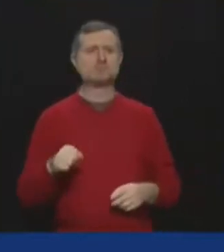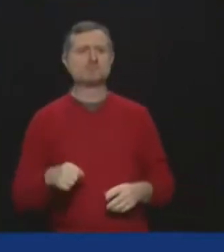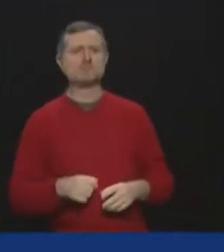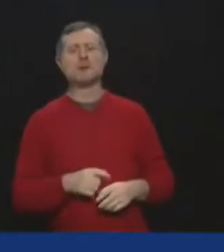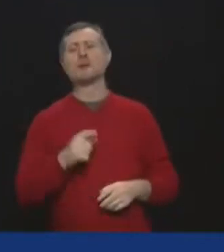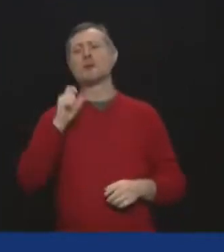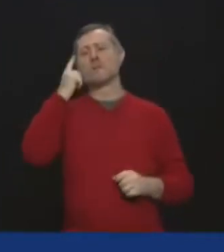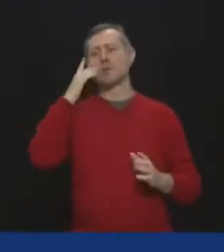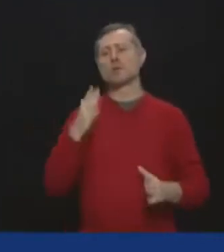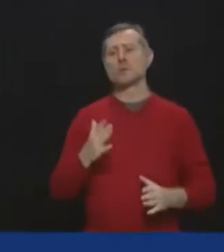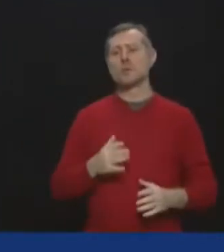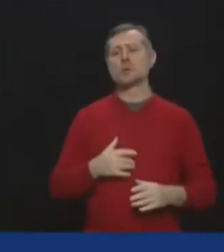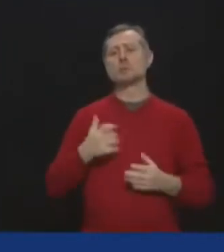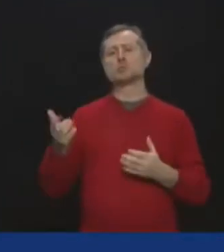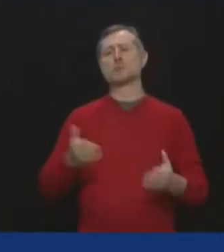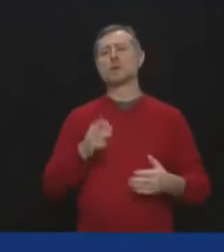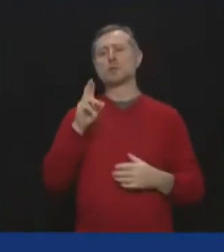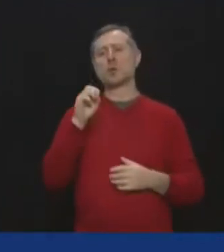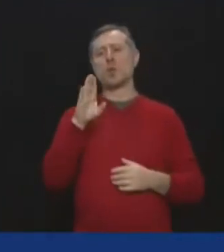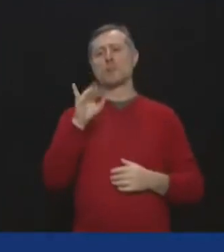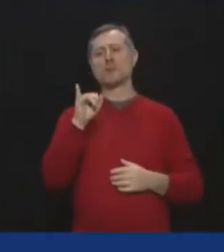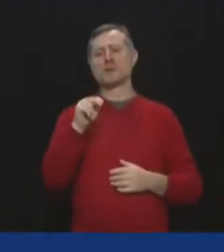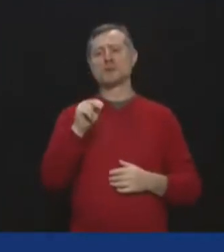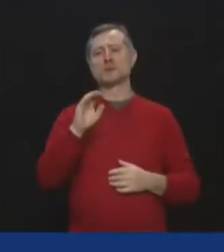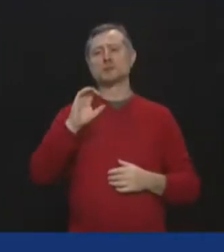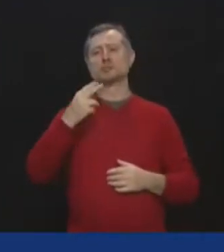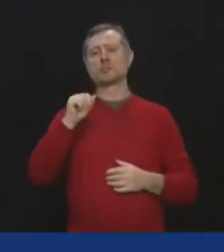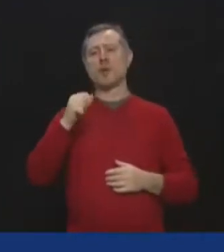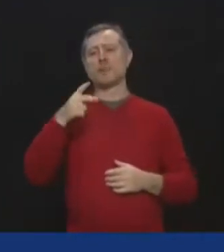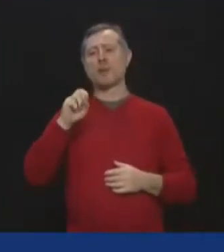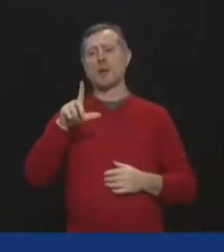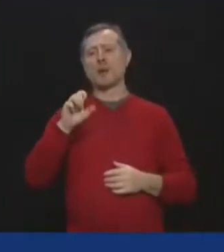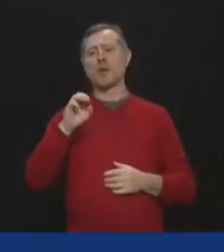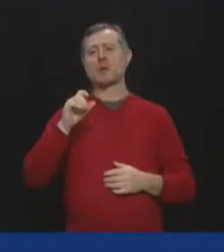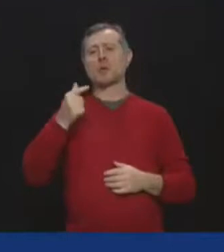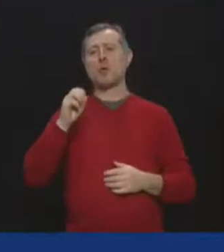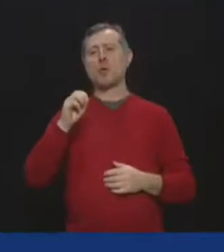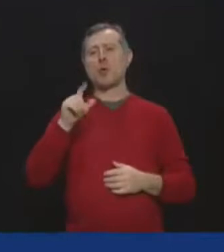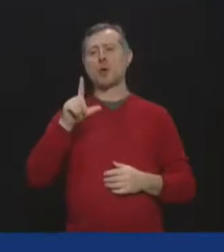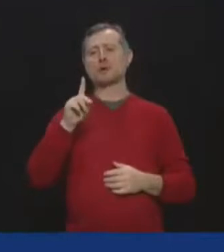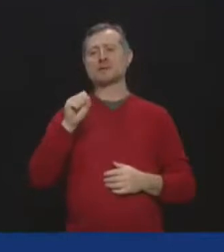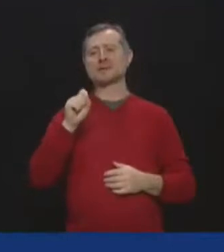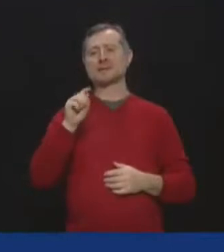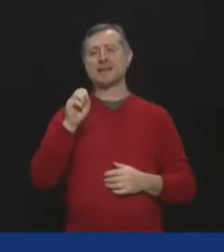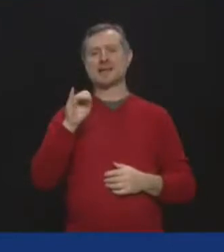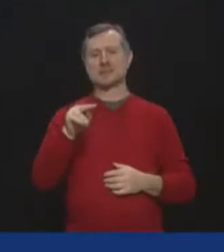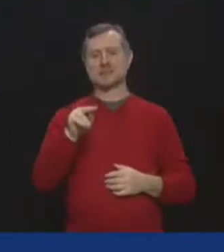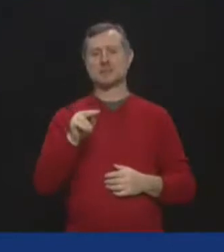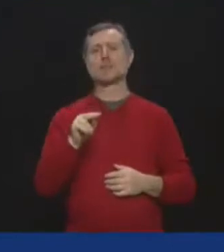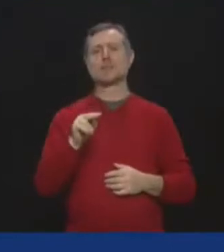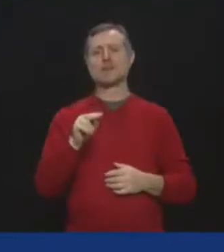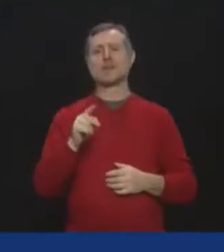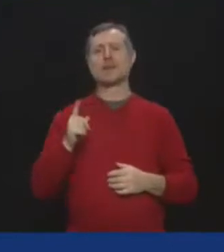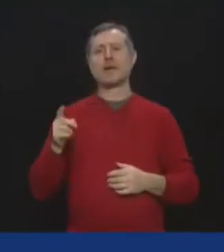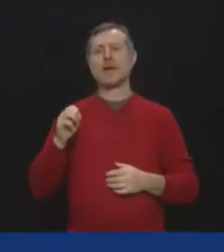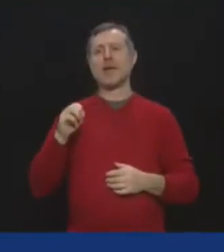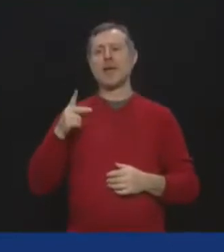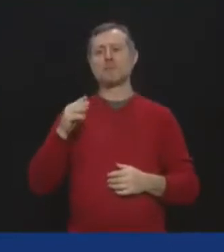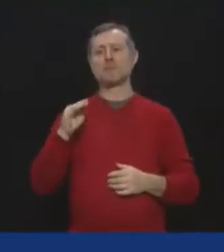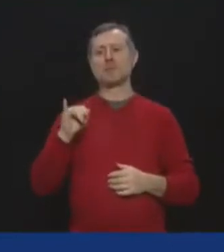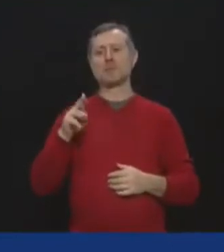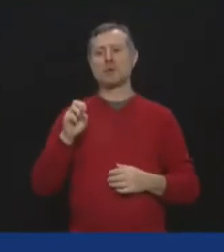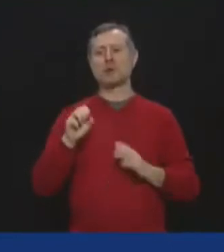Robin Chappelle Goldston, Planned Parenthood Empire State X. I always think Empire Strikes Back. I love that.